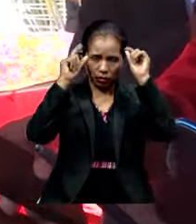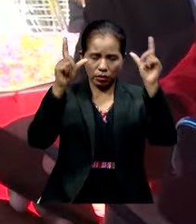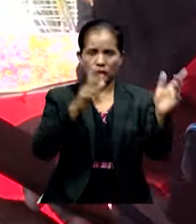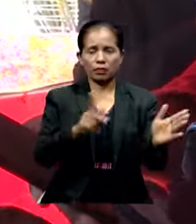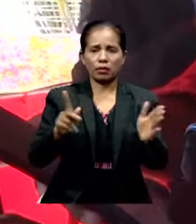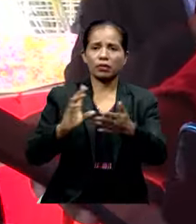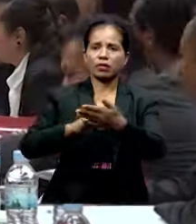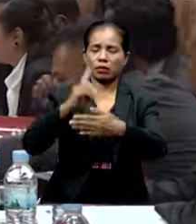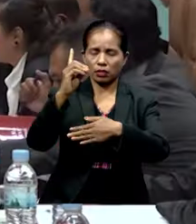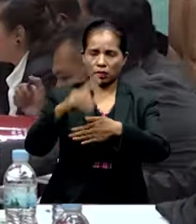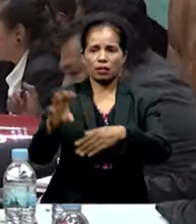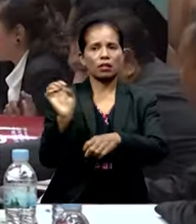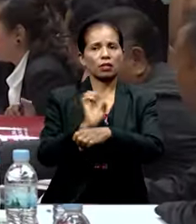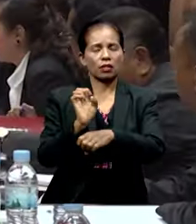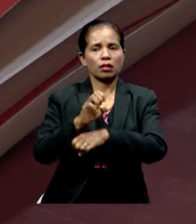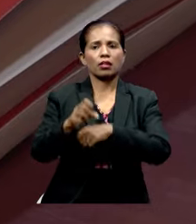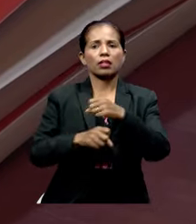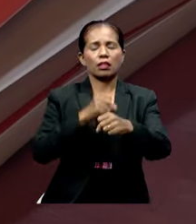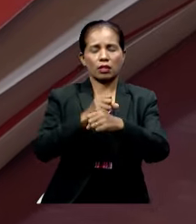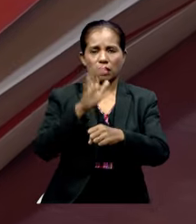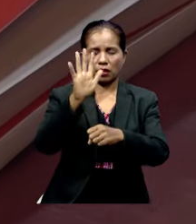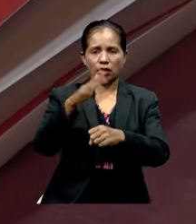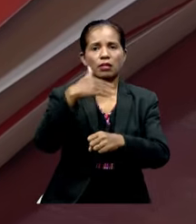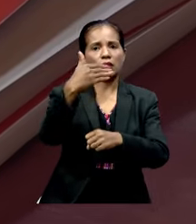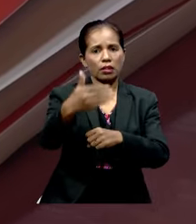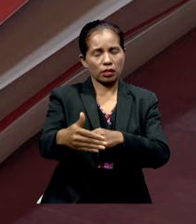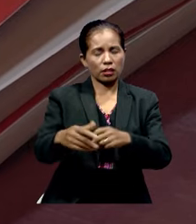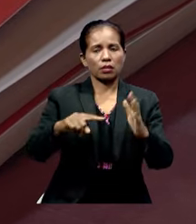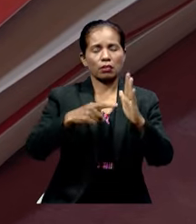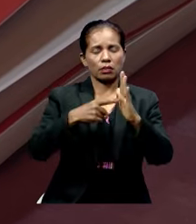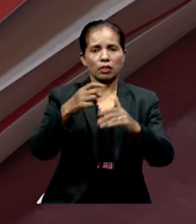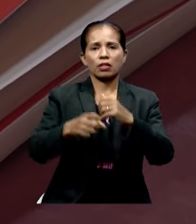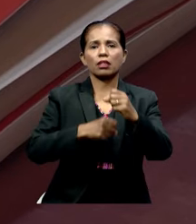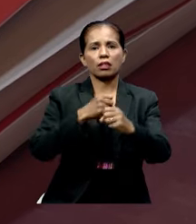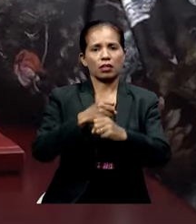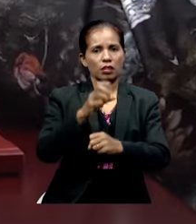para desenvolvimento económico para tinan limanian, nebe se hahu implementa e tinan oin.